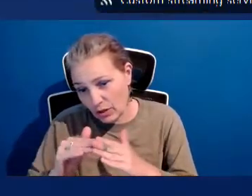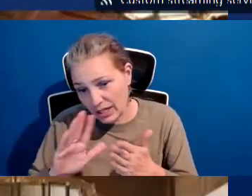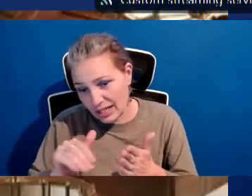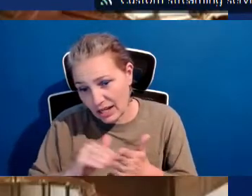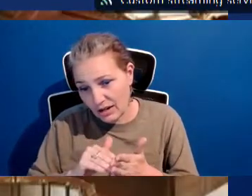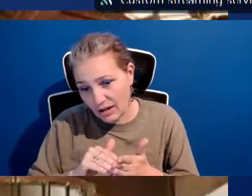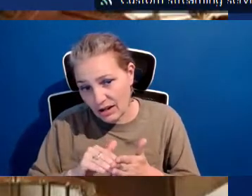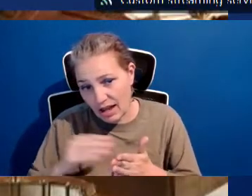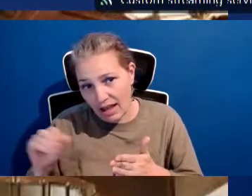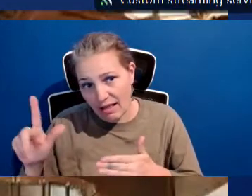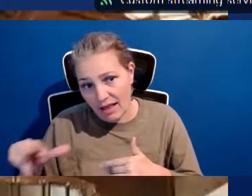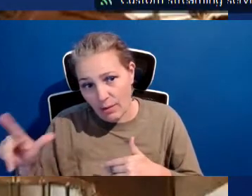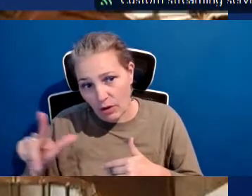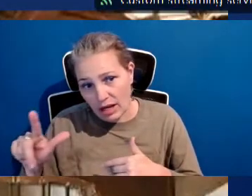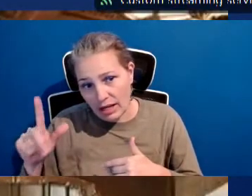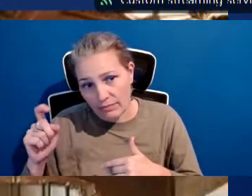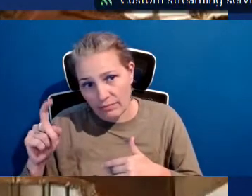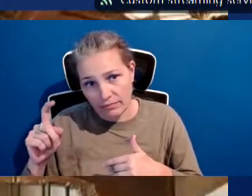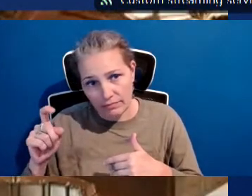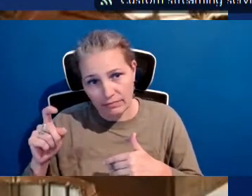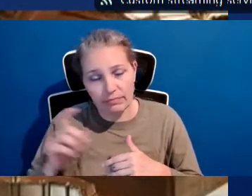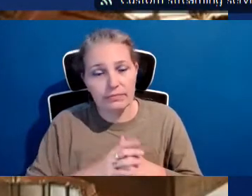Wayne, I think you're on mute.